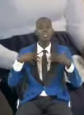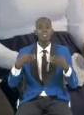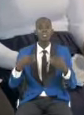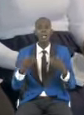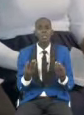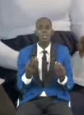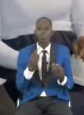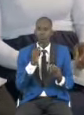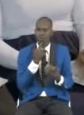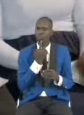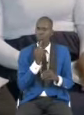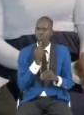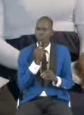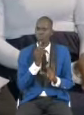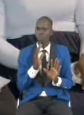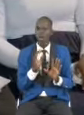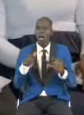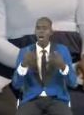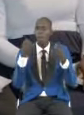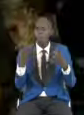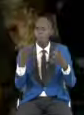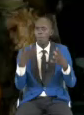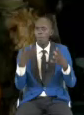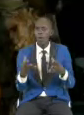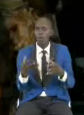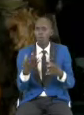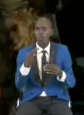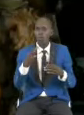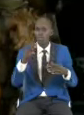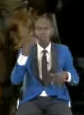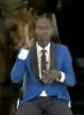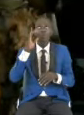Seriously, how many of our diseases will he heal tonight?